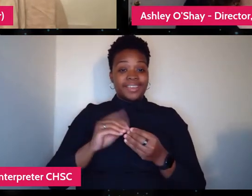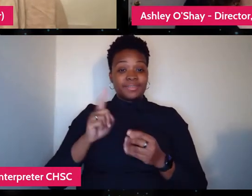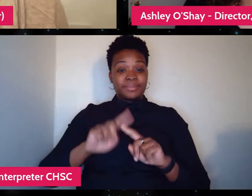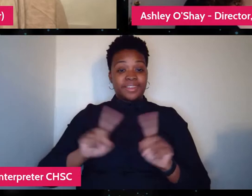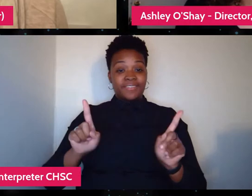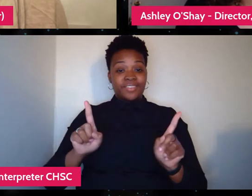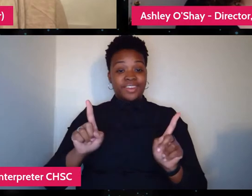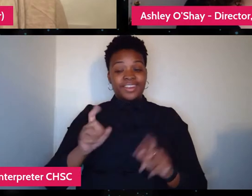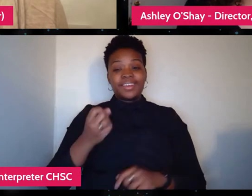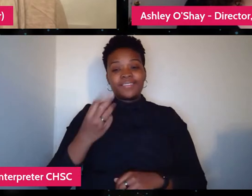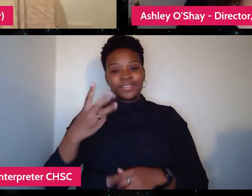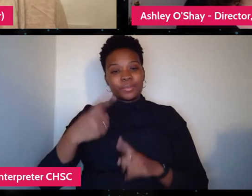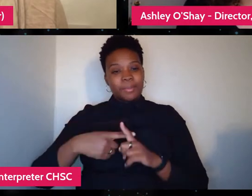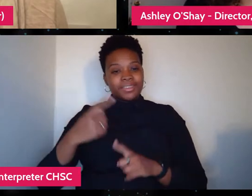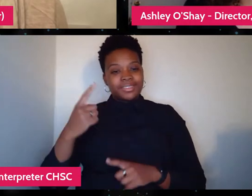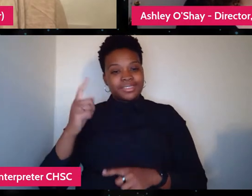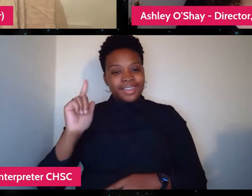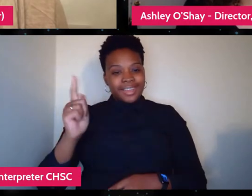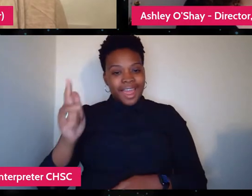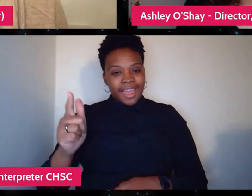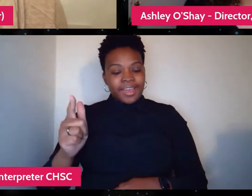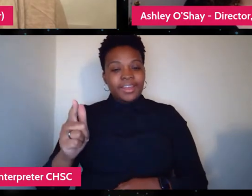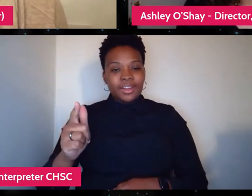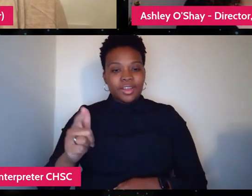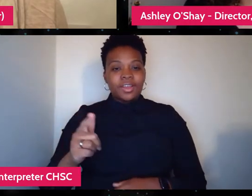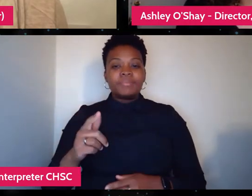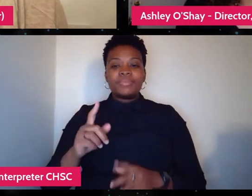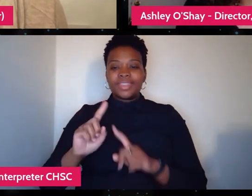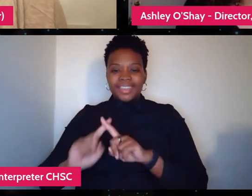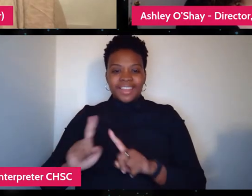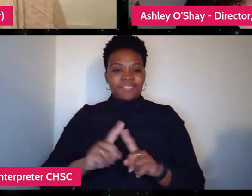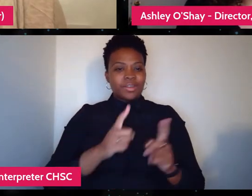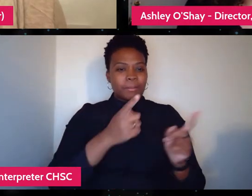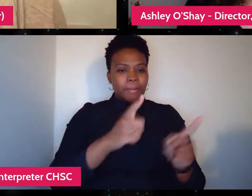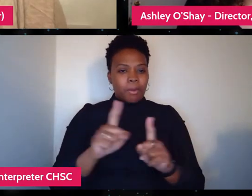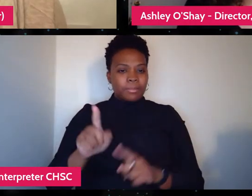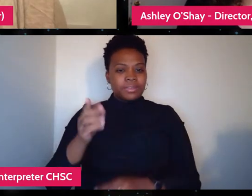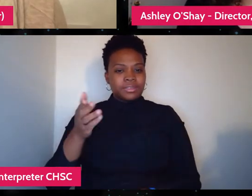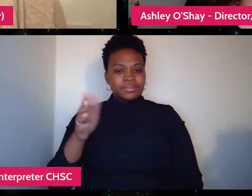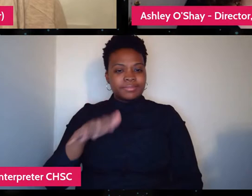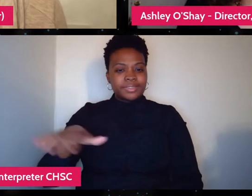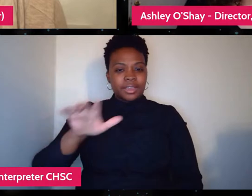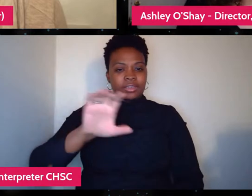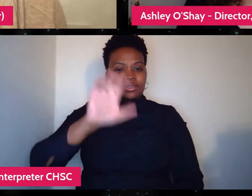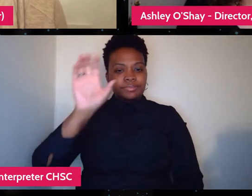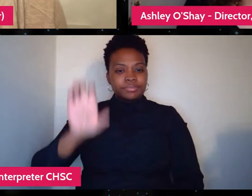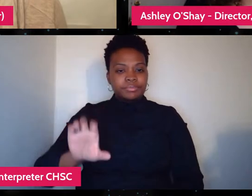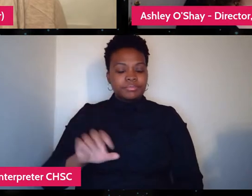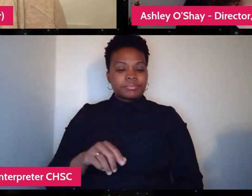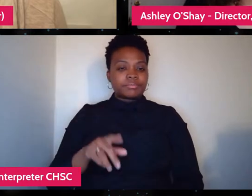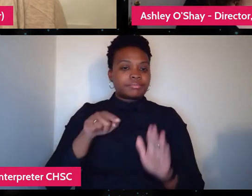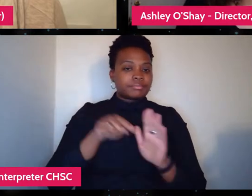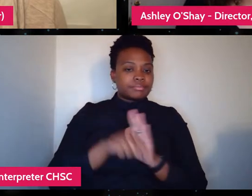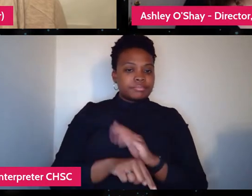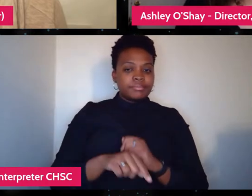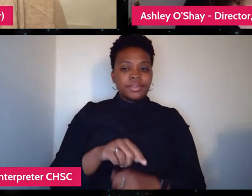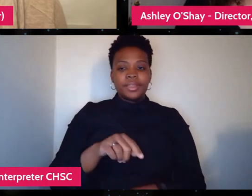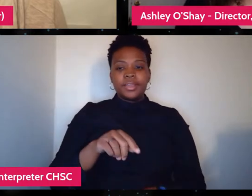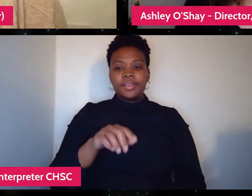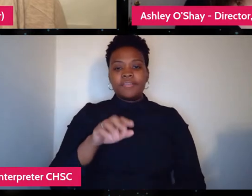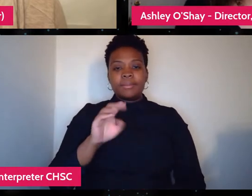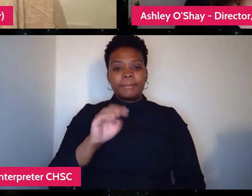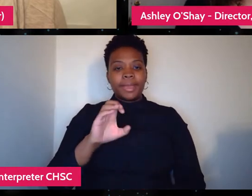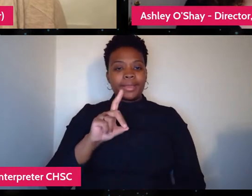there was just a lot of really milestone moments in Chicago, like the tape of the killing of Laquan McDonald came out,